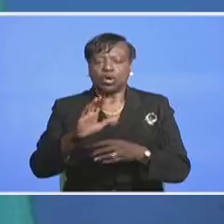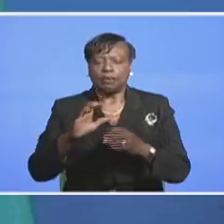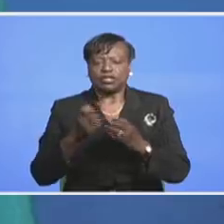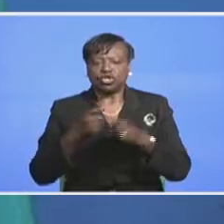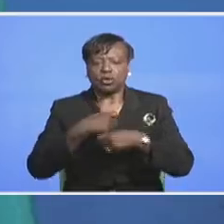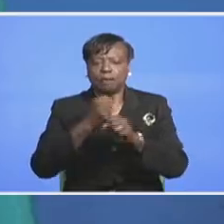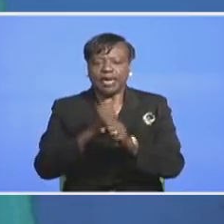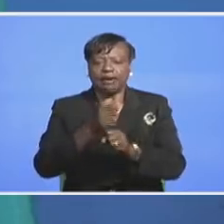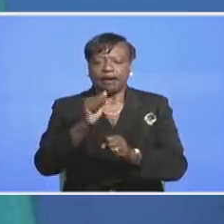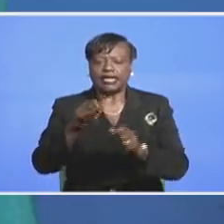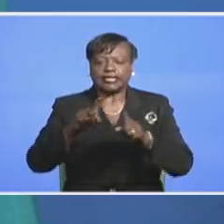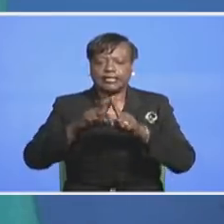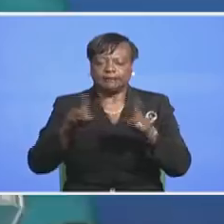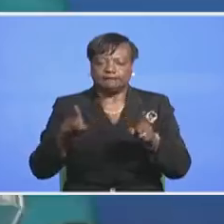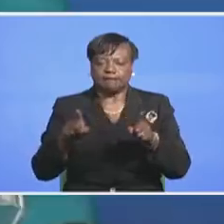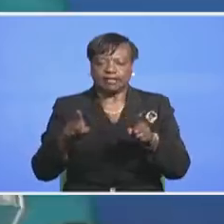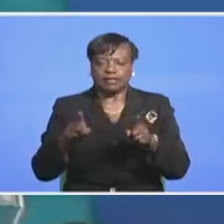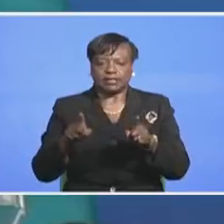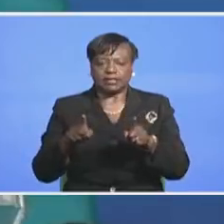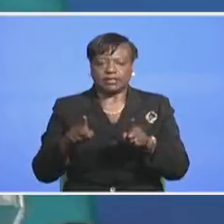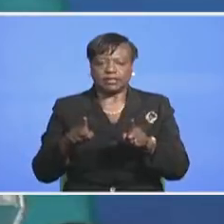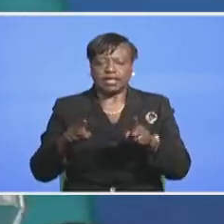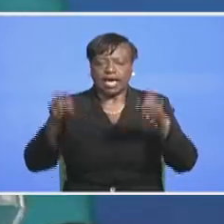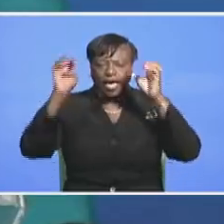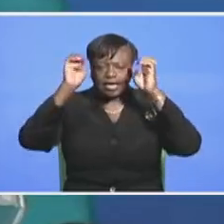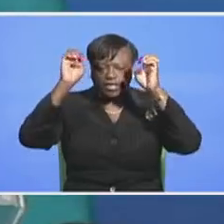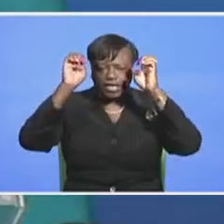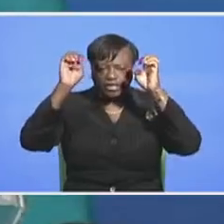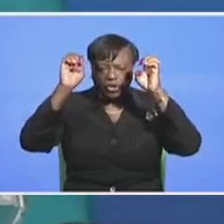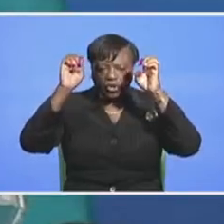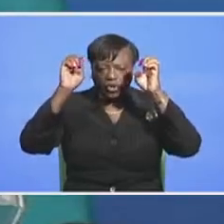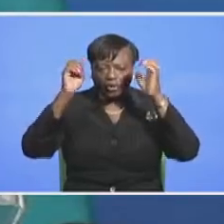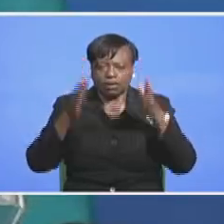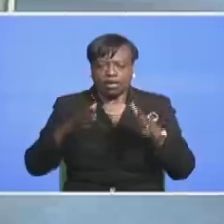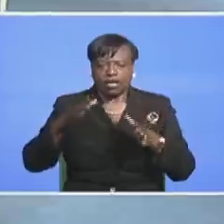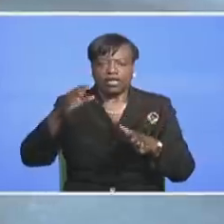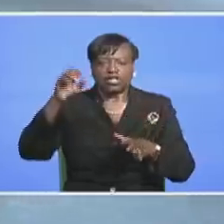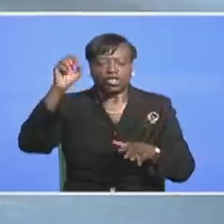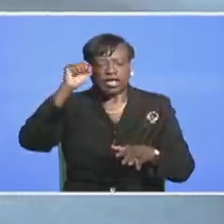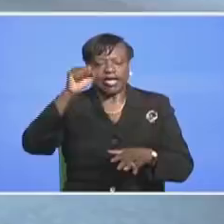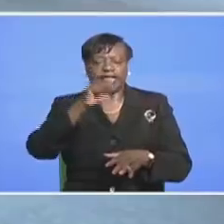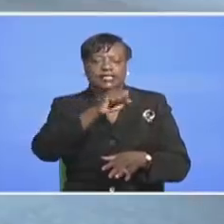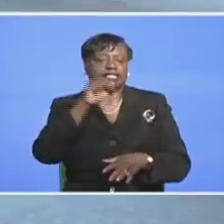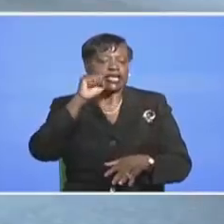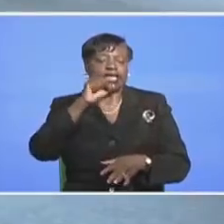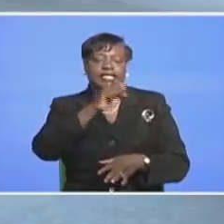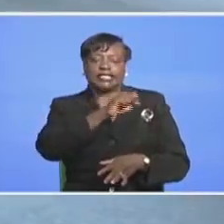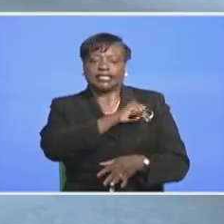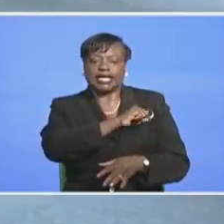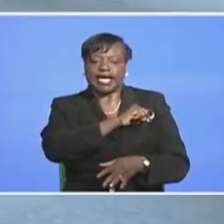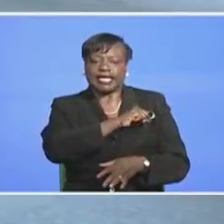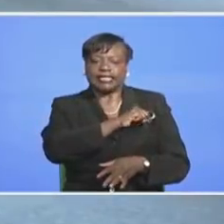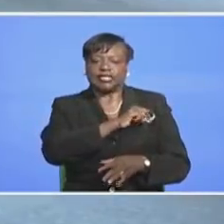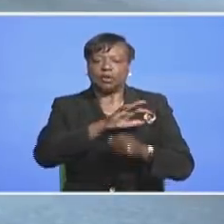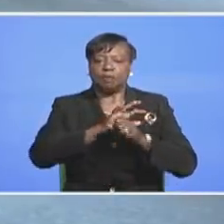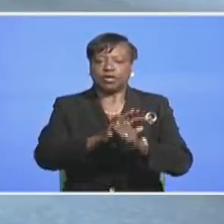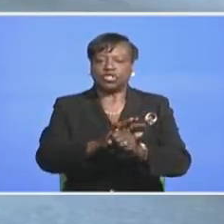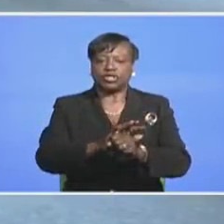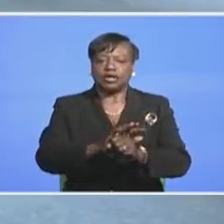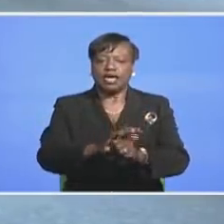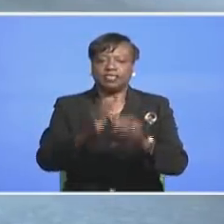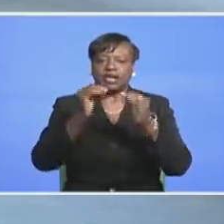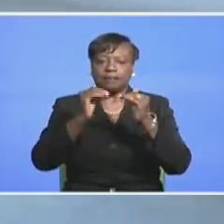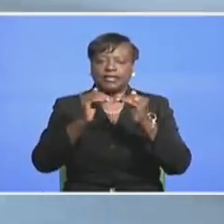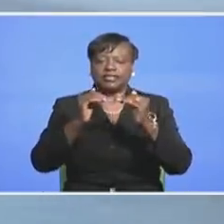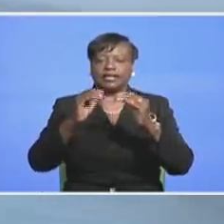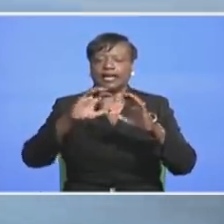make a difference. Educator Shaquille Sands also encouraged the new teachers to push the limits in the classroom in